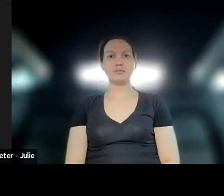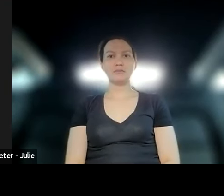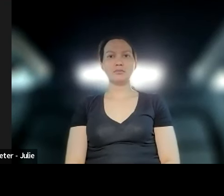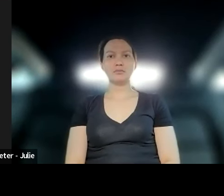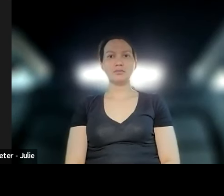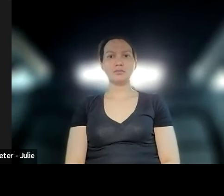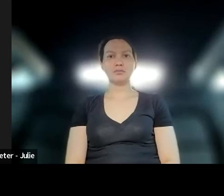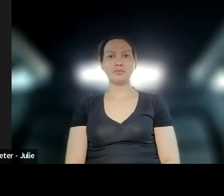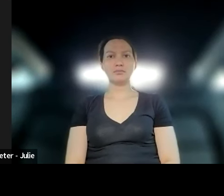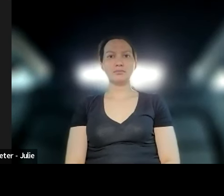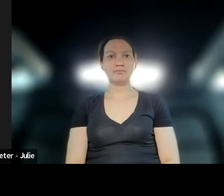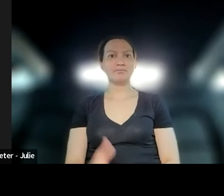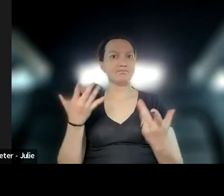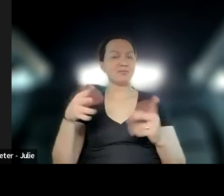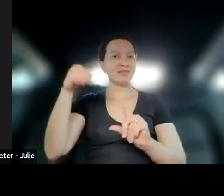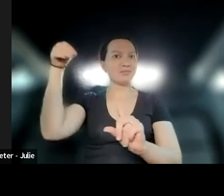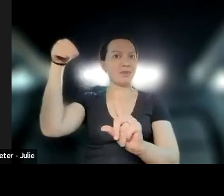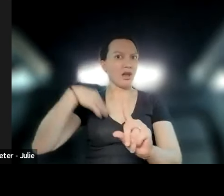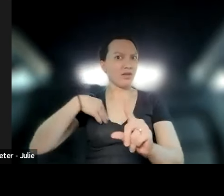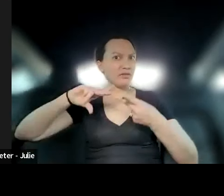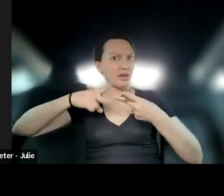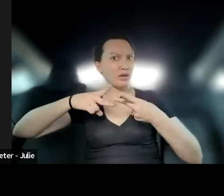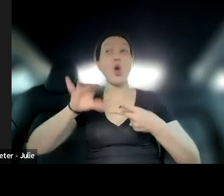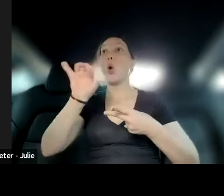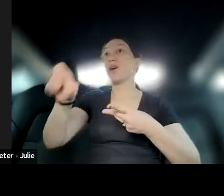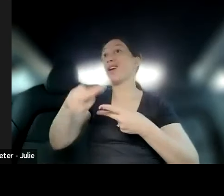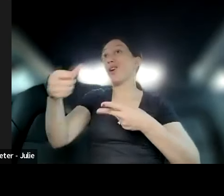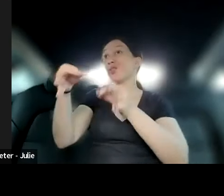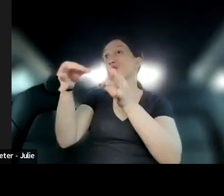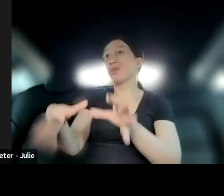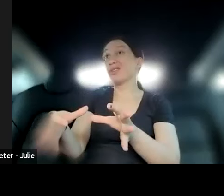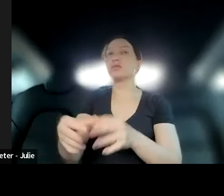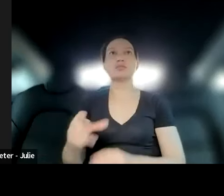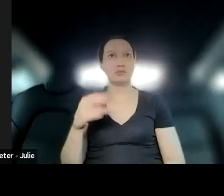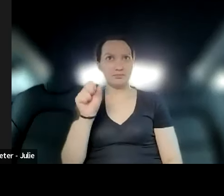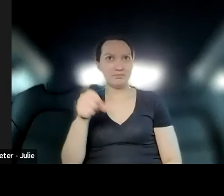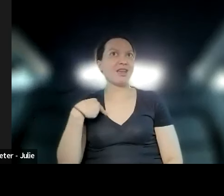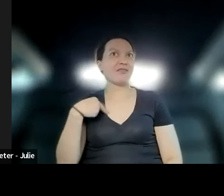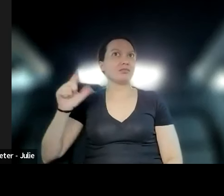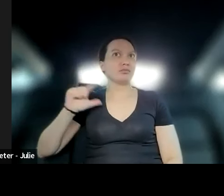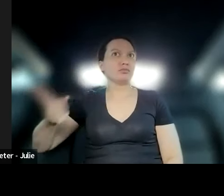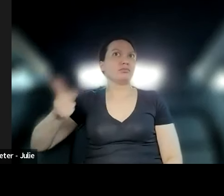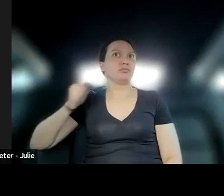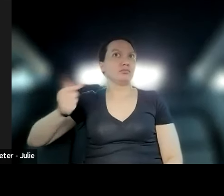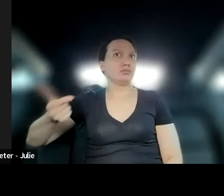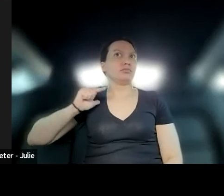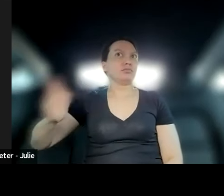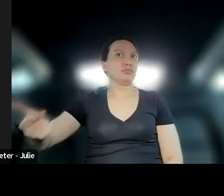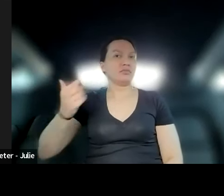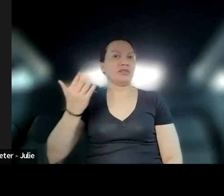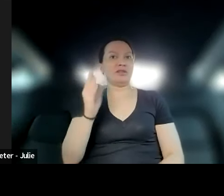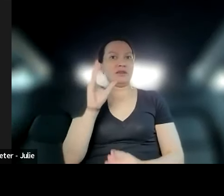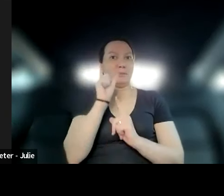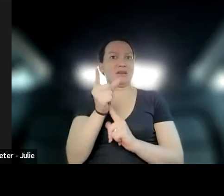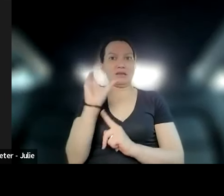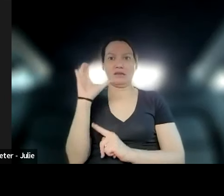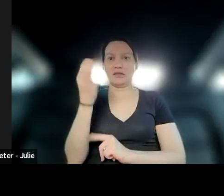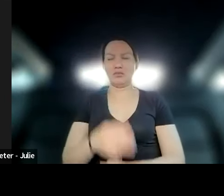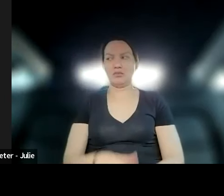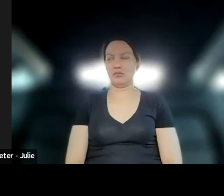She is spotlighted. Is there another? Oh, the other interpreter. Okay. Yes, they're swapping every 15 minutes apparently. Sure